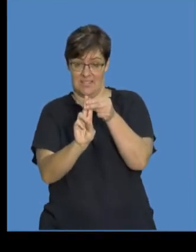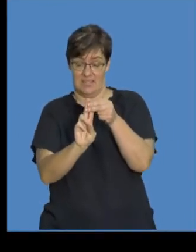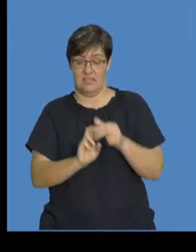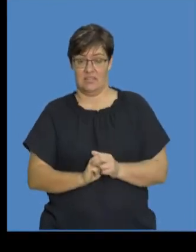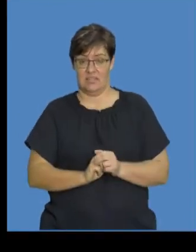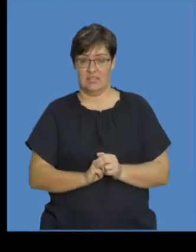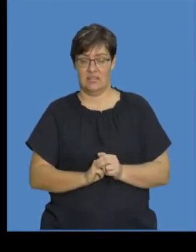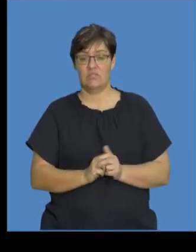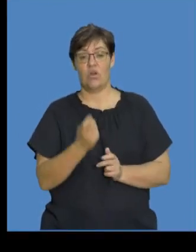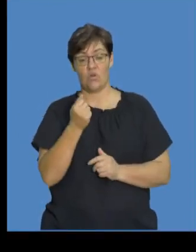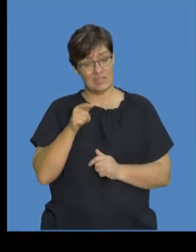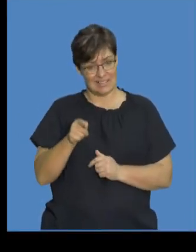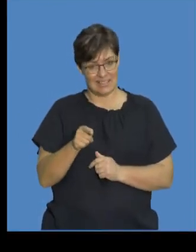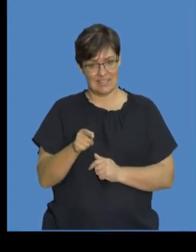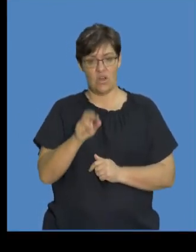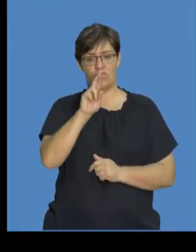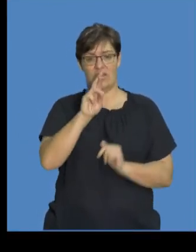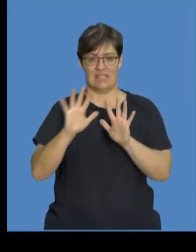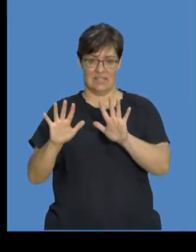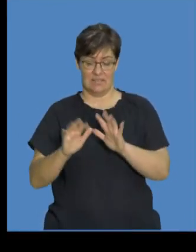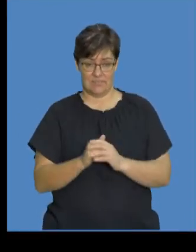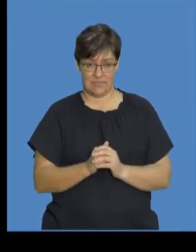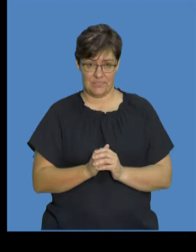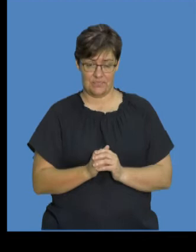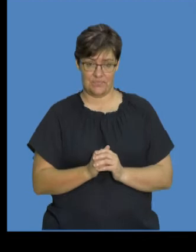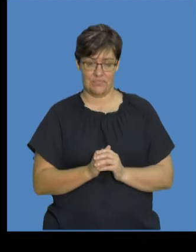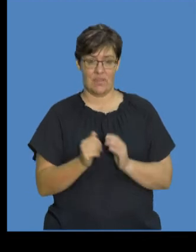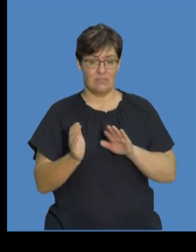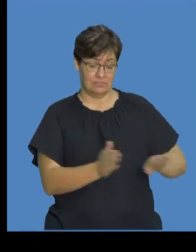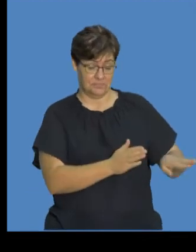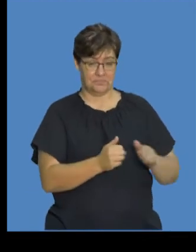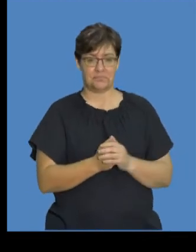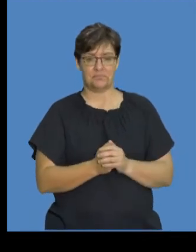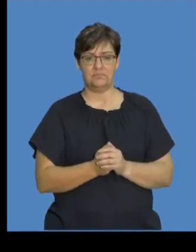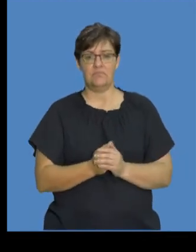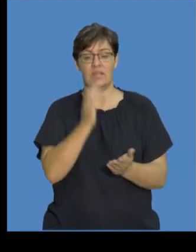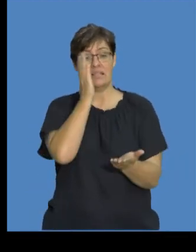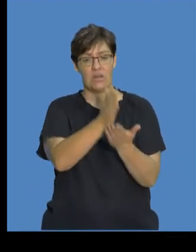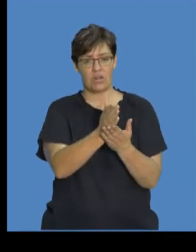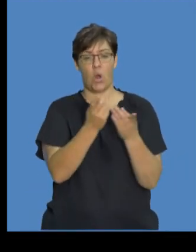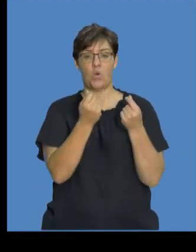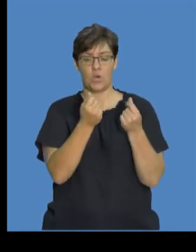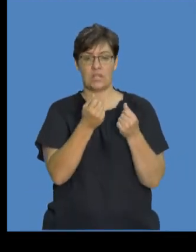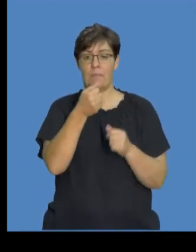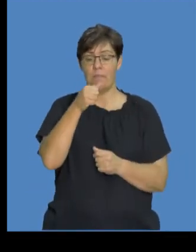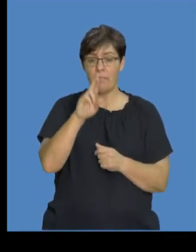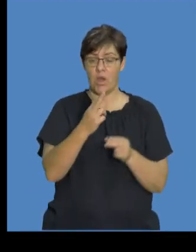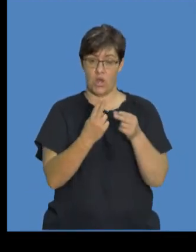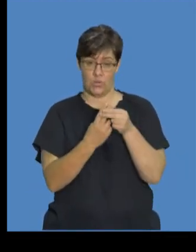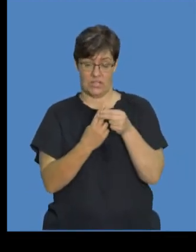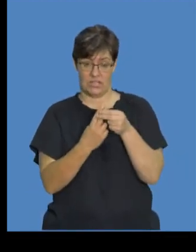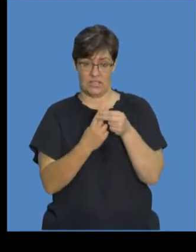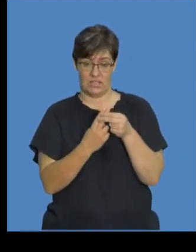Okay, therefore the cost on this one would be the 10 Rand. Okay, next one is your direct cost per